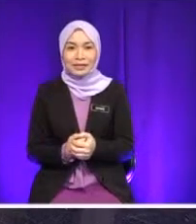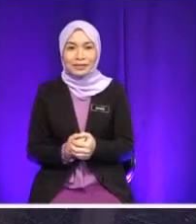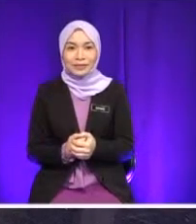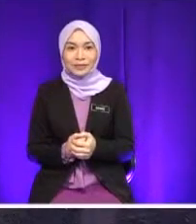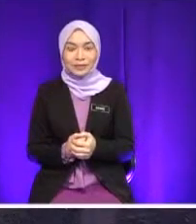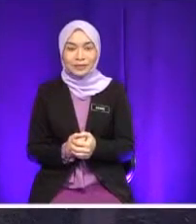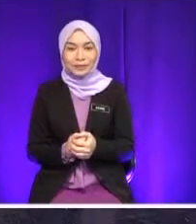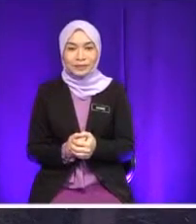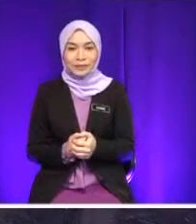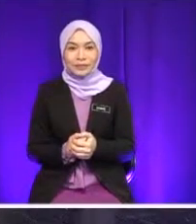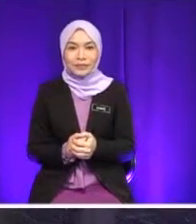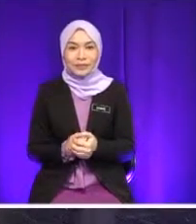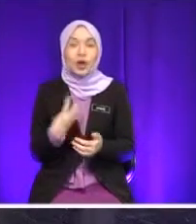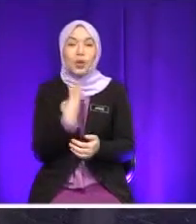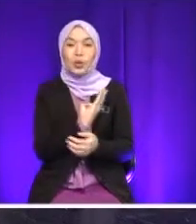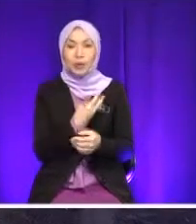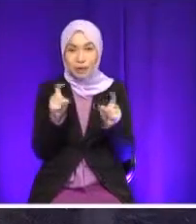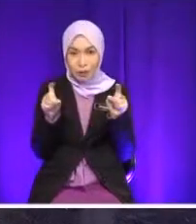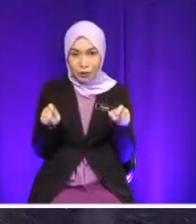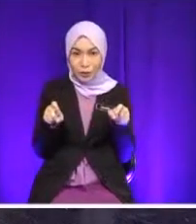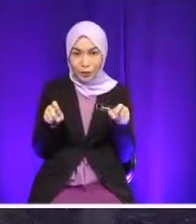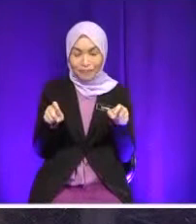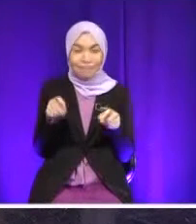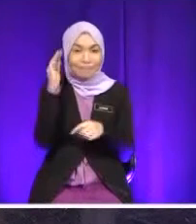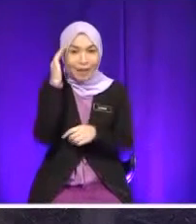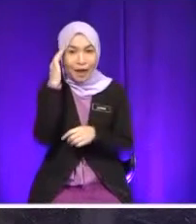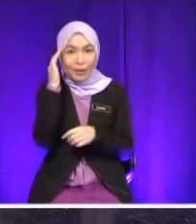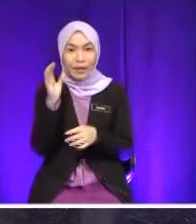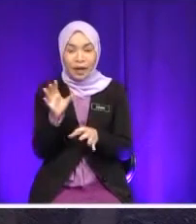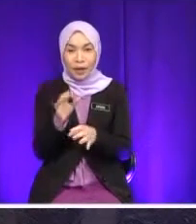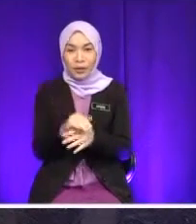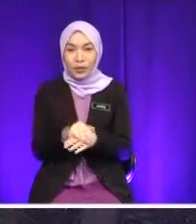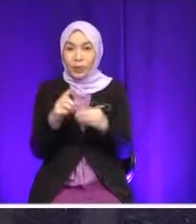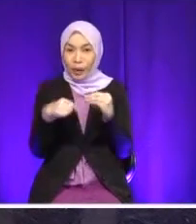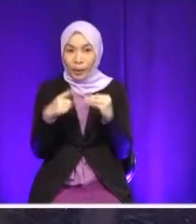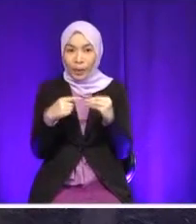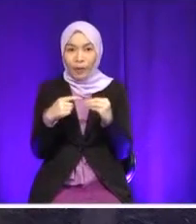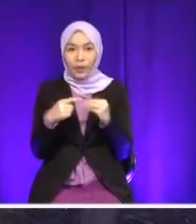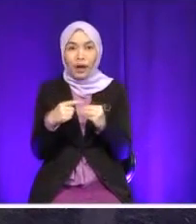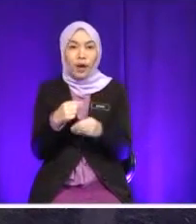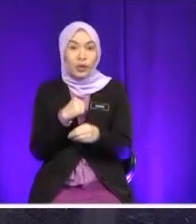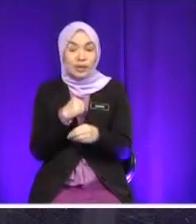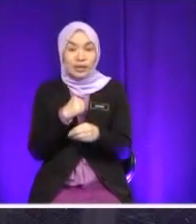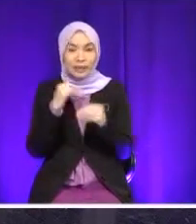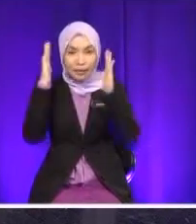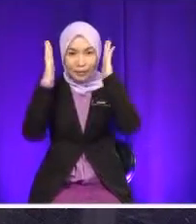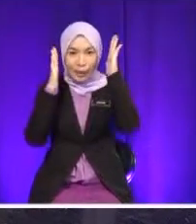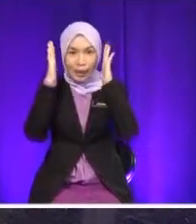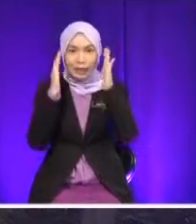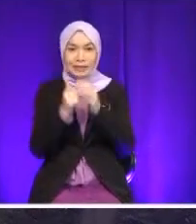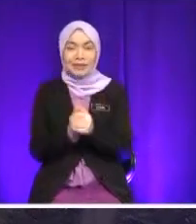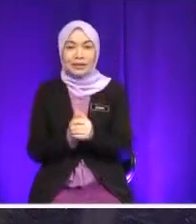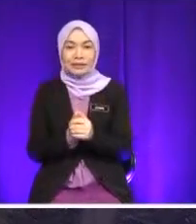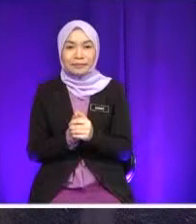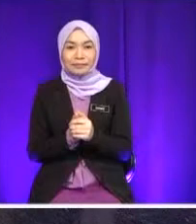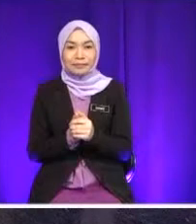Eugene, he thinks that we should care more about our own countries, right? Okay, how about for the second questions? Girls, any one of you would like to answer